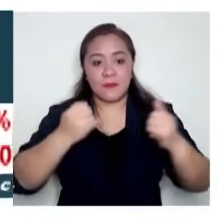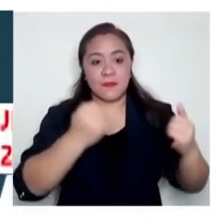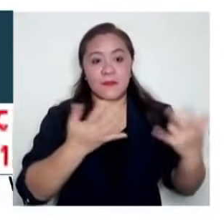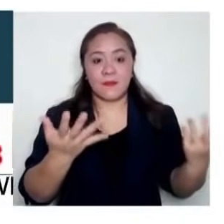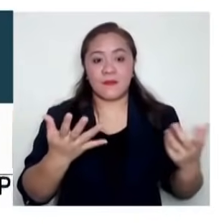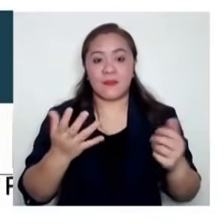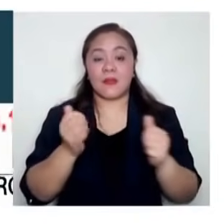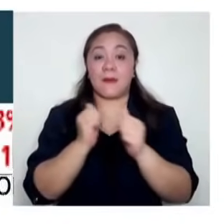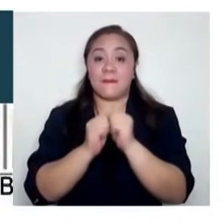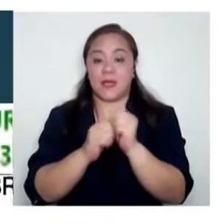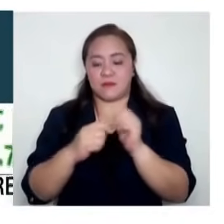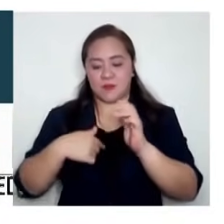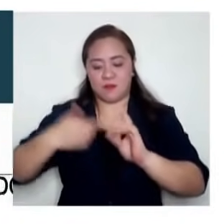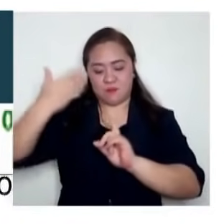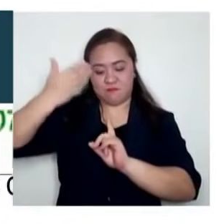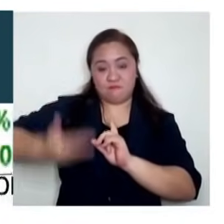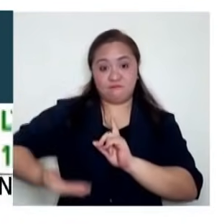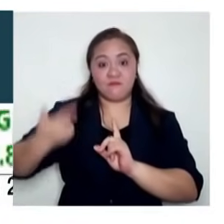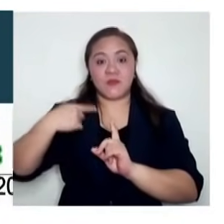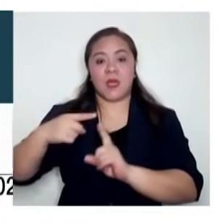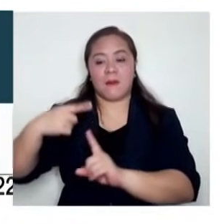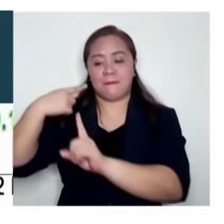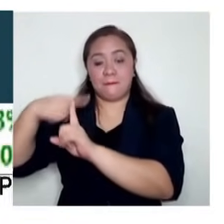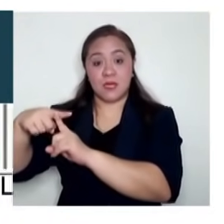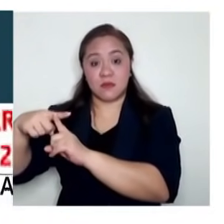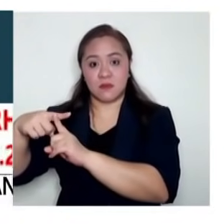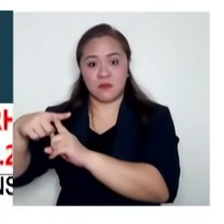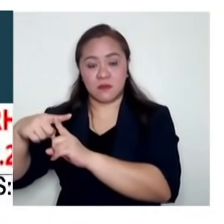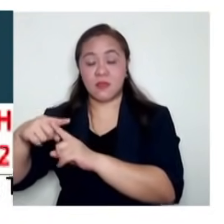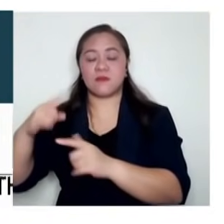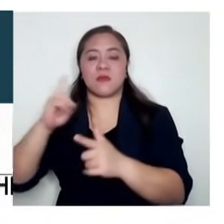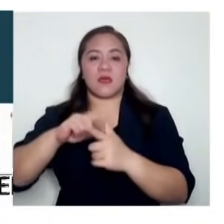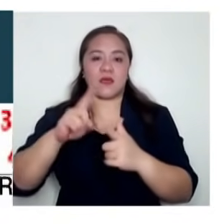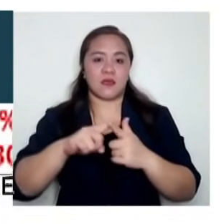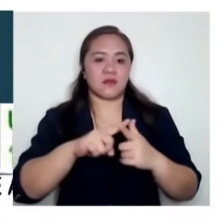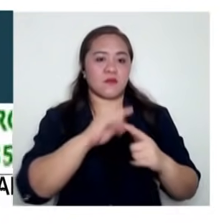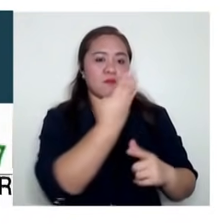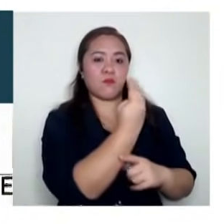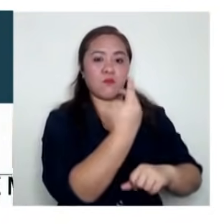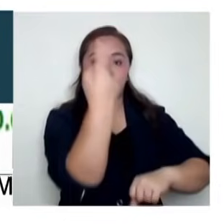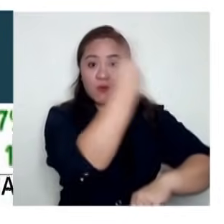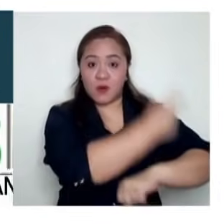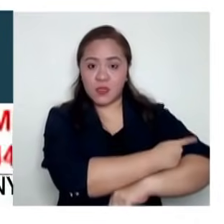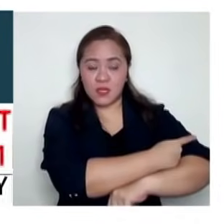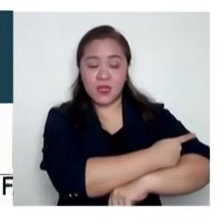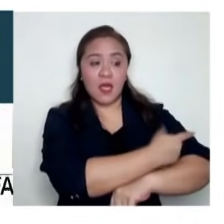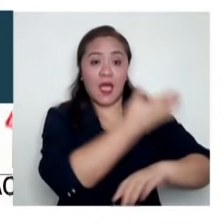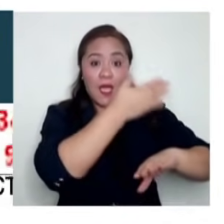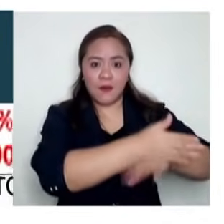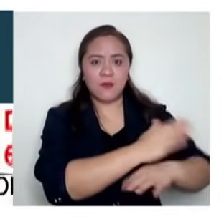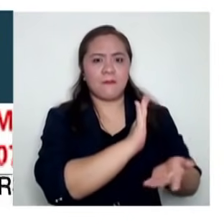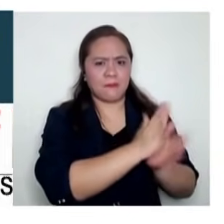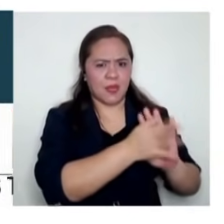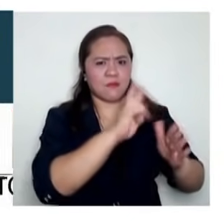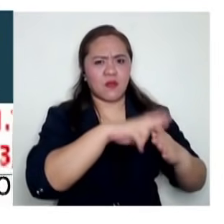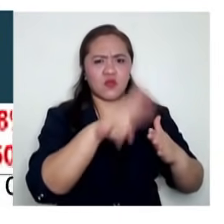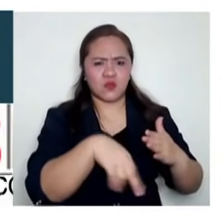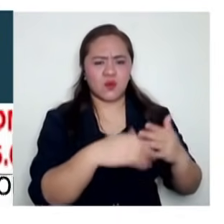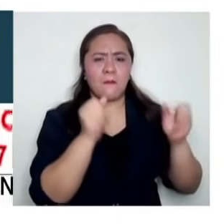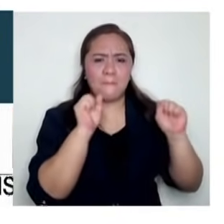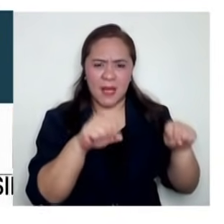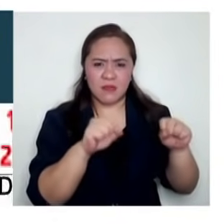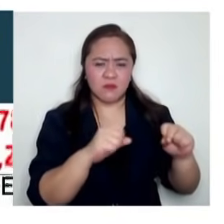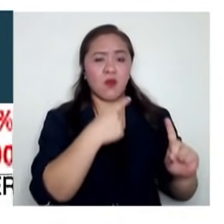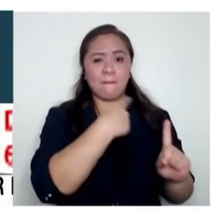out to be positive even on the 14th day when in fact they are no longer infectious. So this delays people inside quarantine